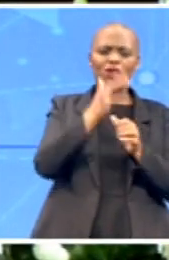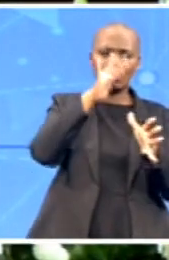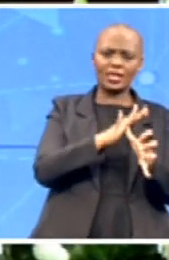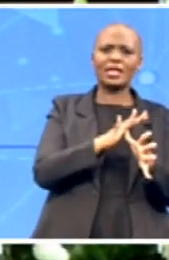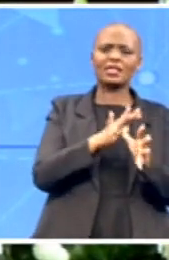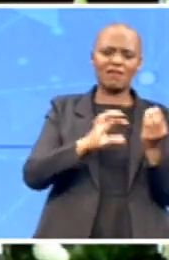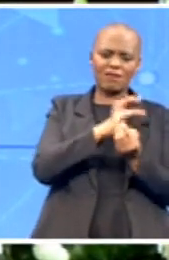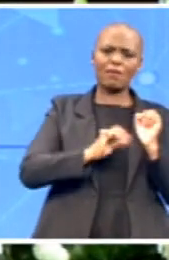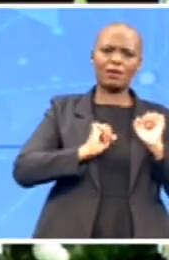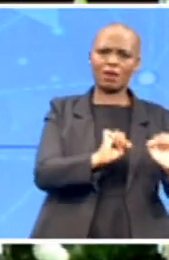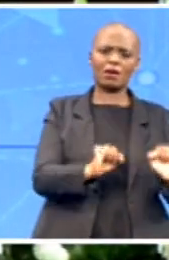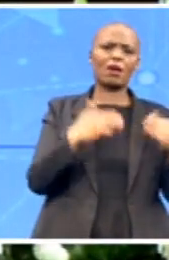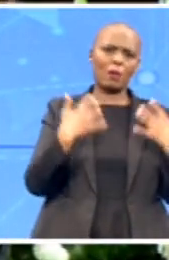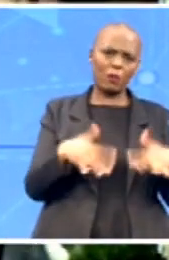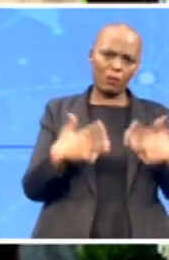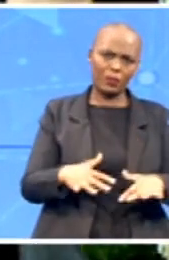in Palama plane.